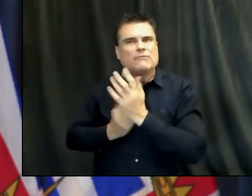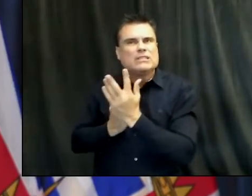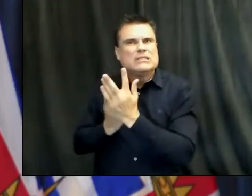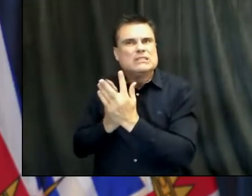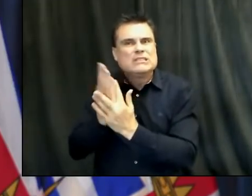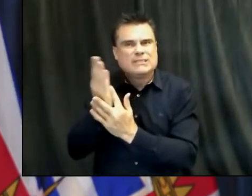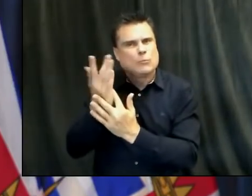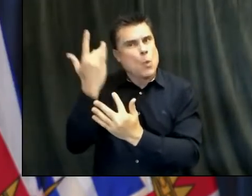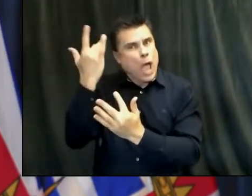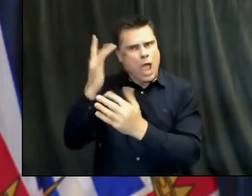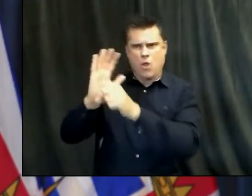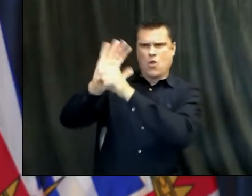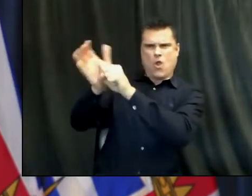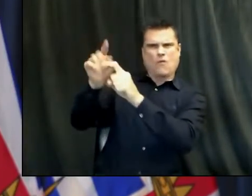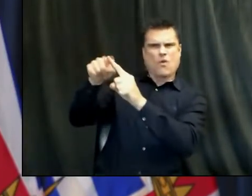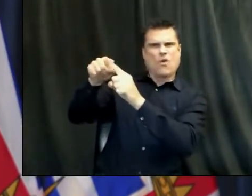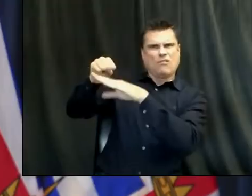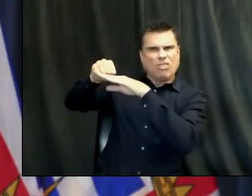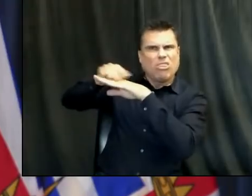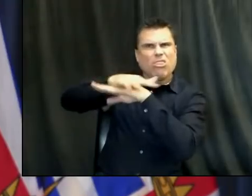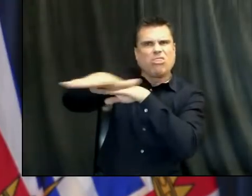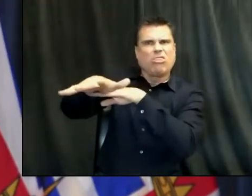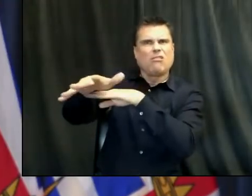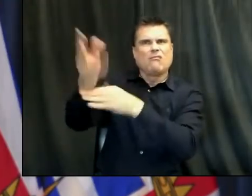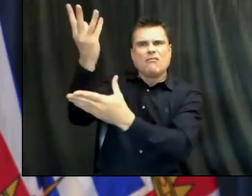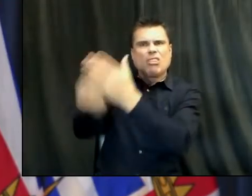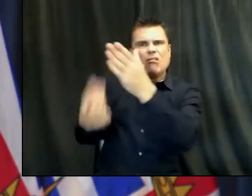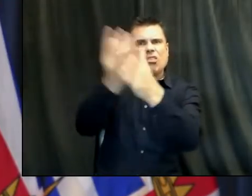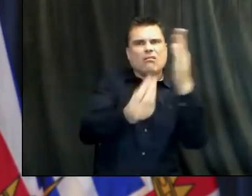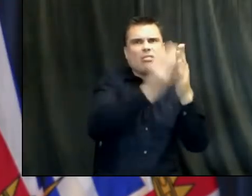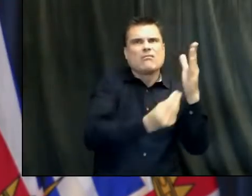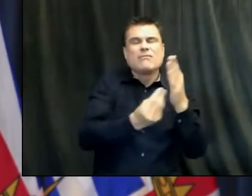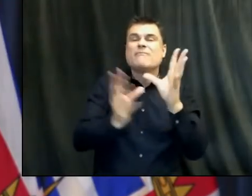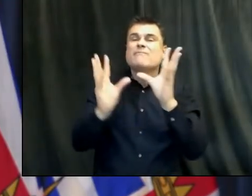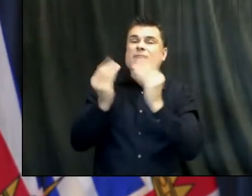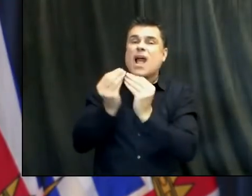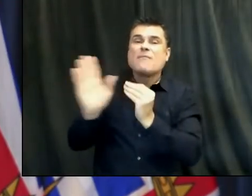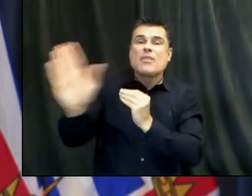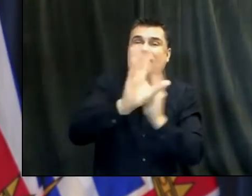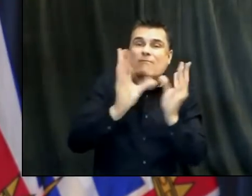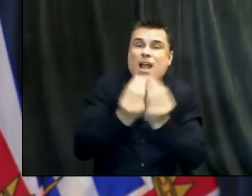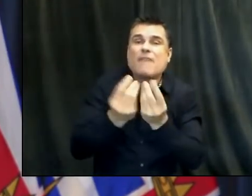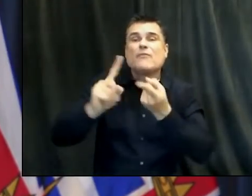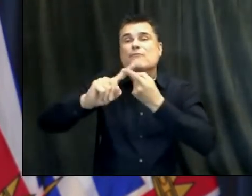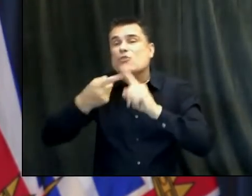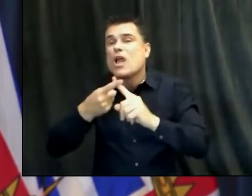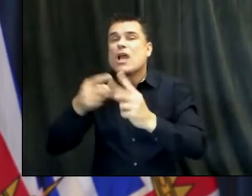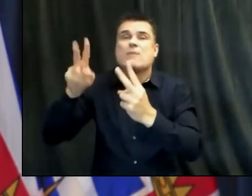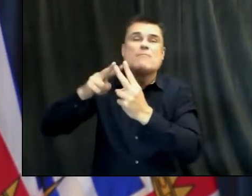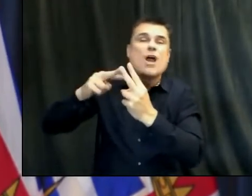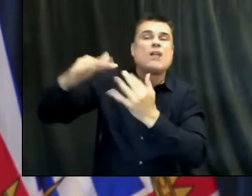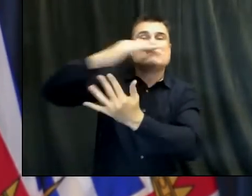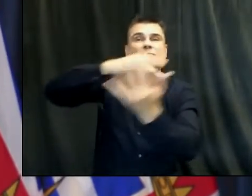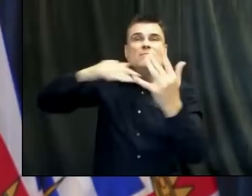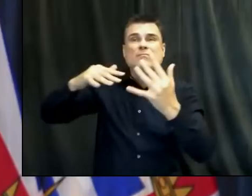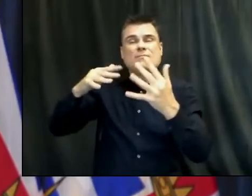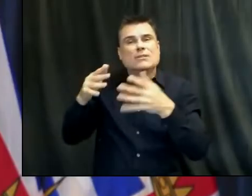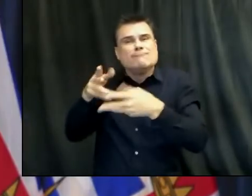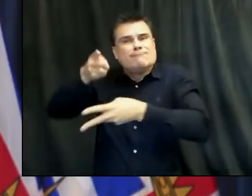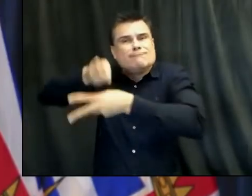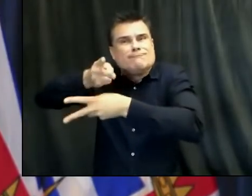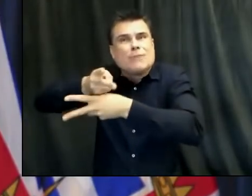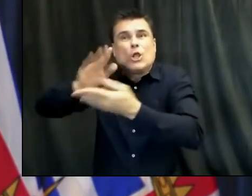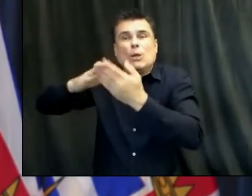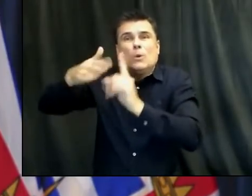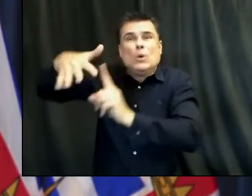this virus presents for everyone, for family members, for friends, for caregivers, for communities. Especially those communities who are dealing with